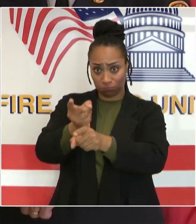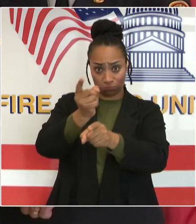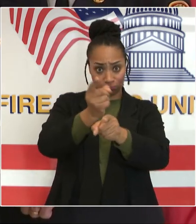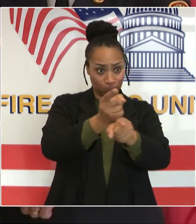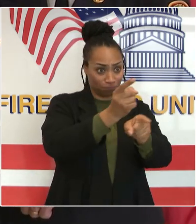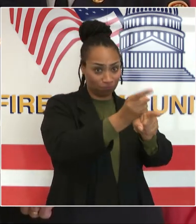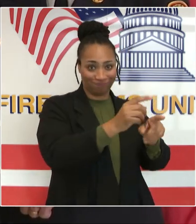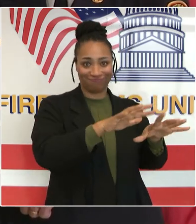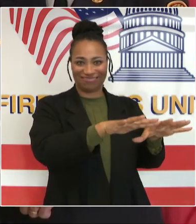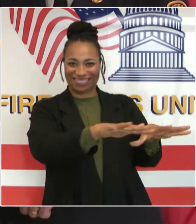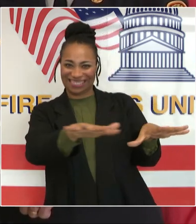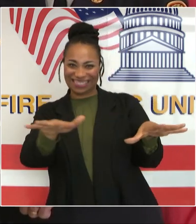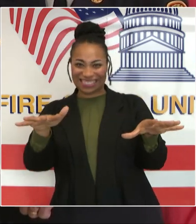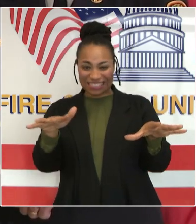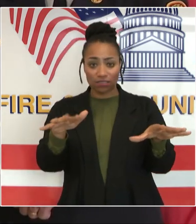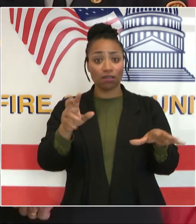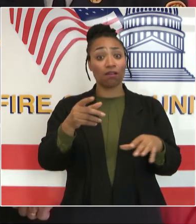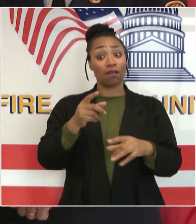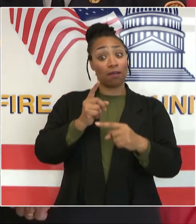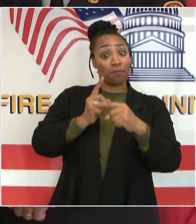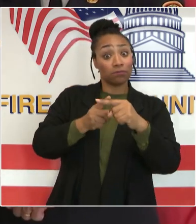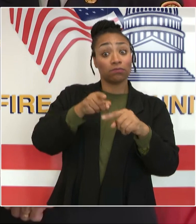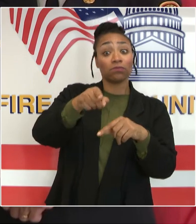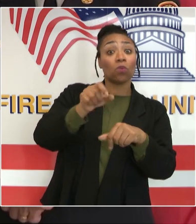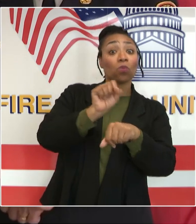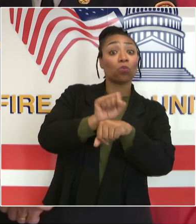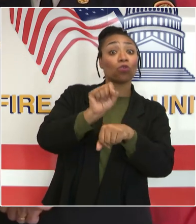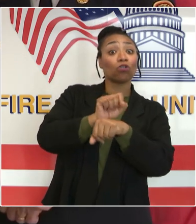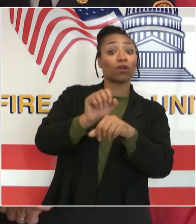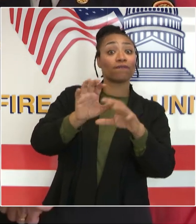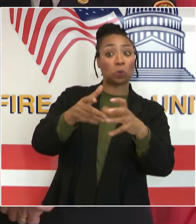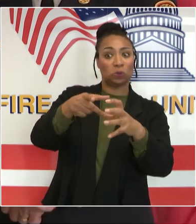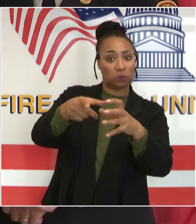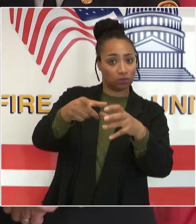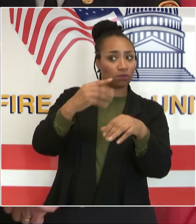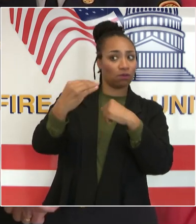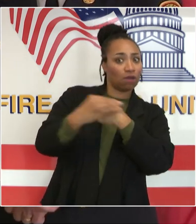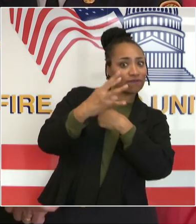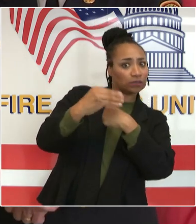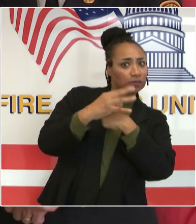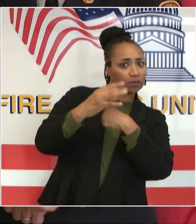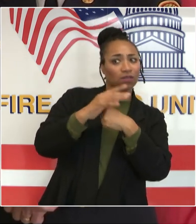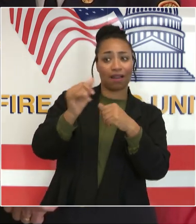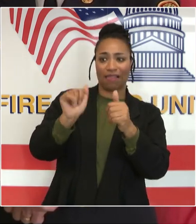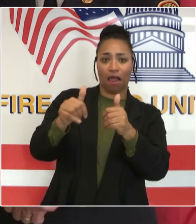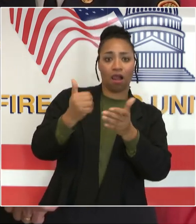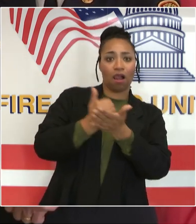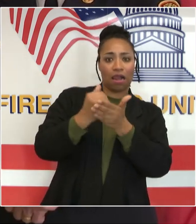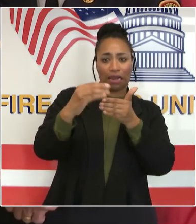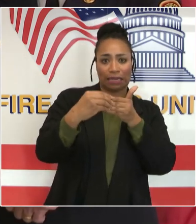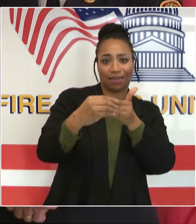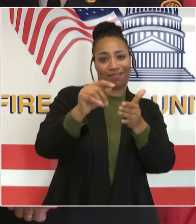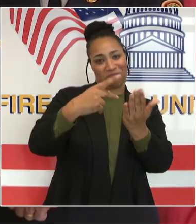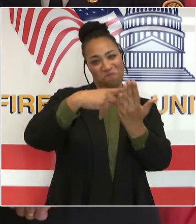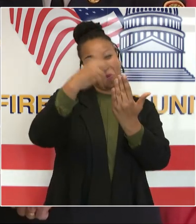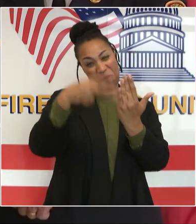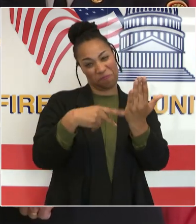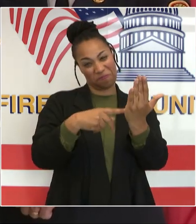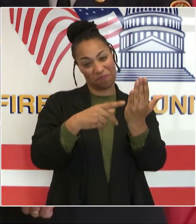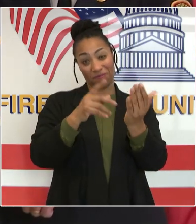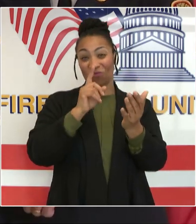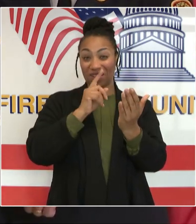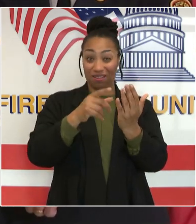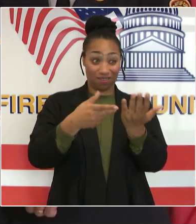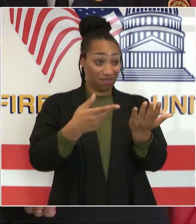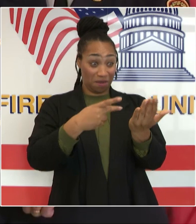for the program, and these individuals will help guide the program's development, implementation, promote community engagement, and help ensure our